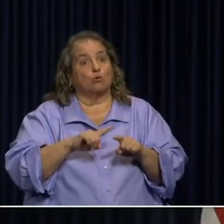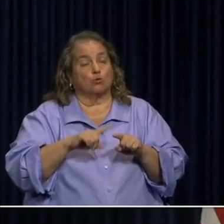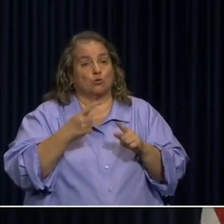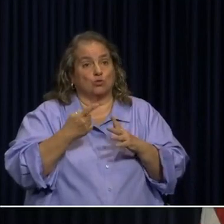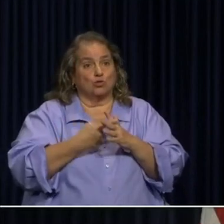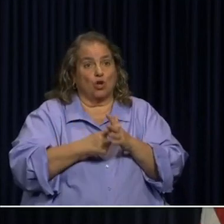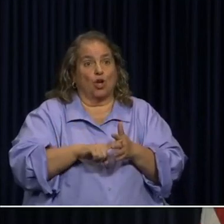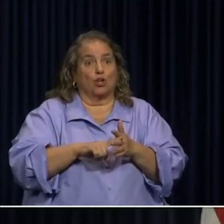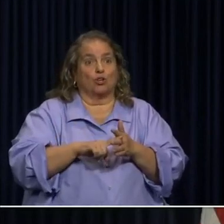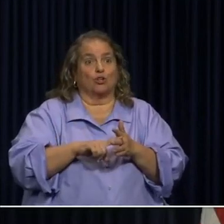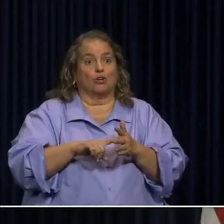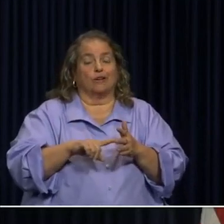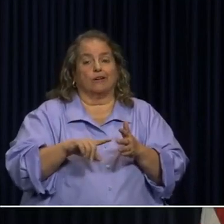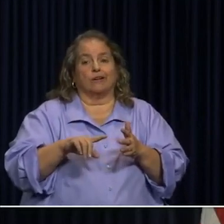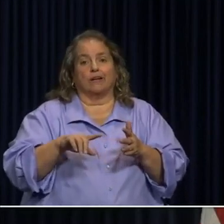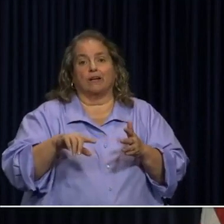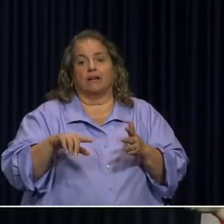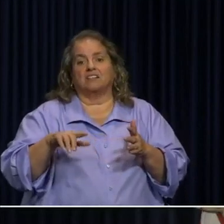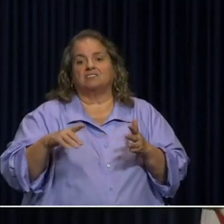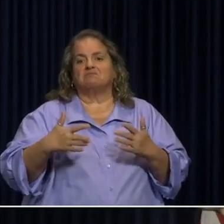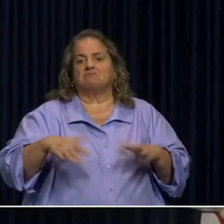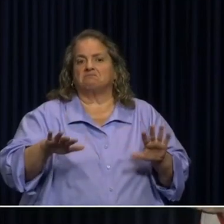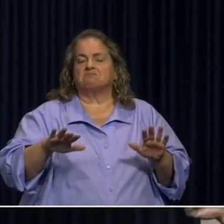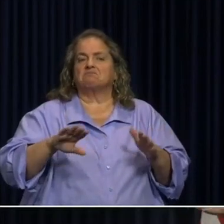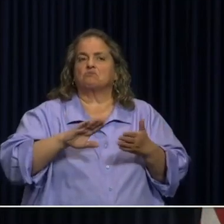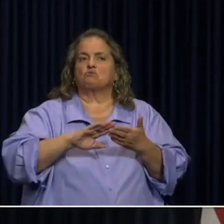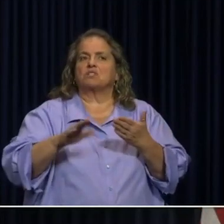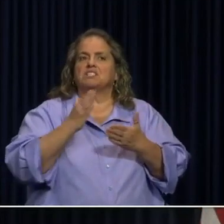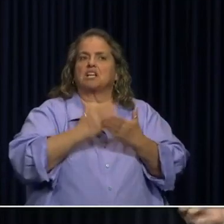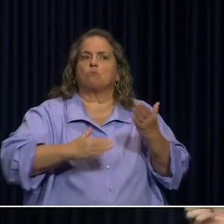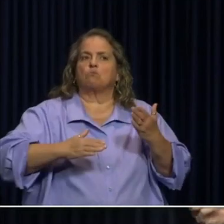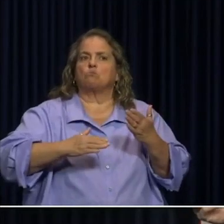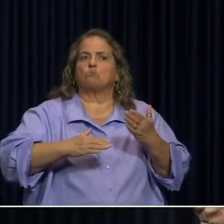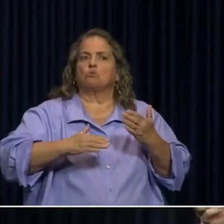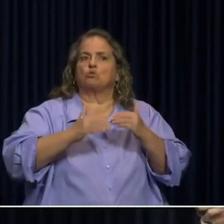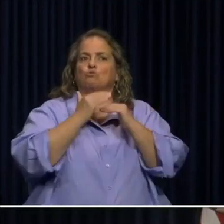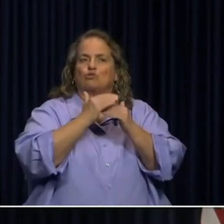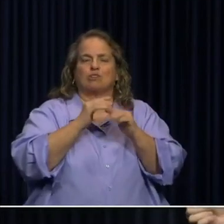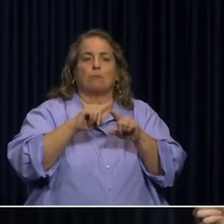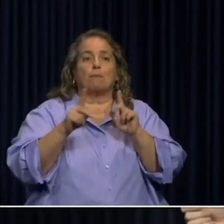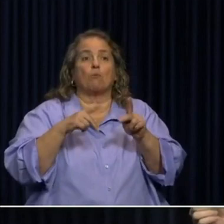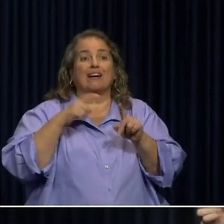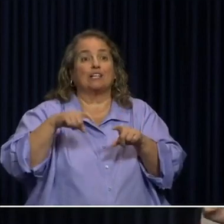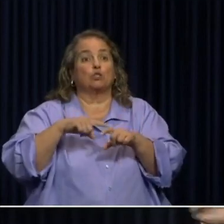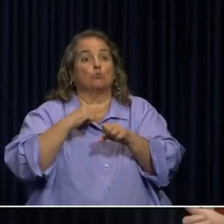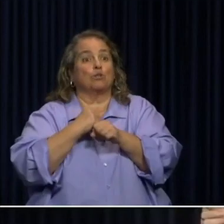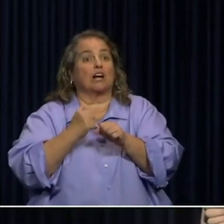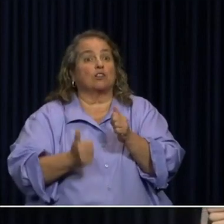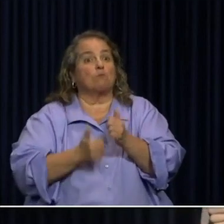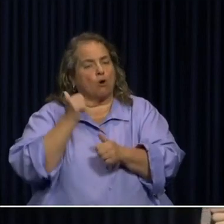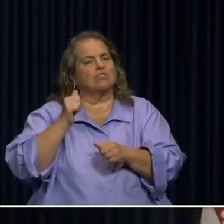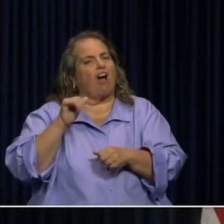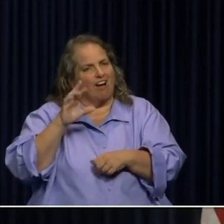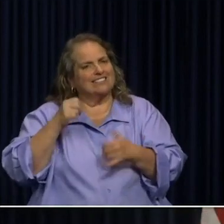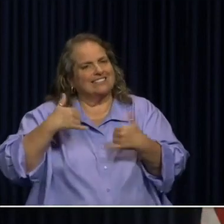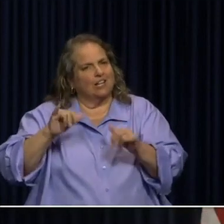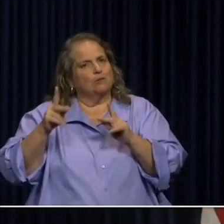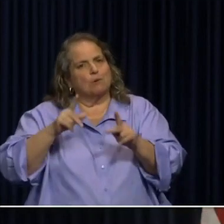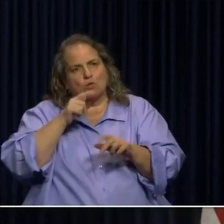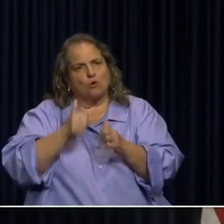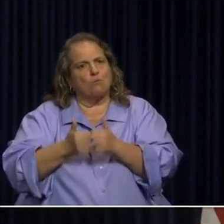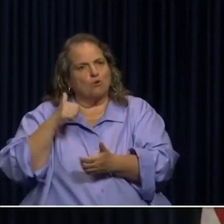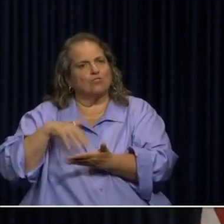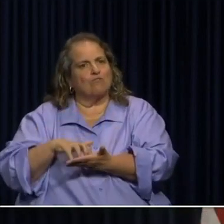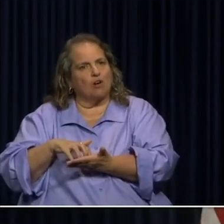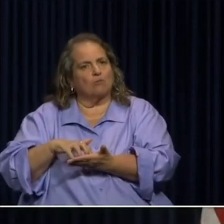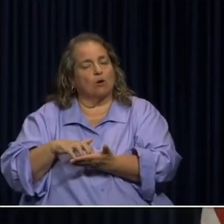releasing some of these restrictions, the people we're going to need to protect the most are the people that are the most vulnerable. You know, even when at